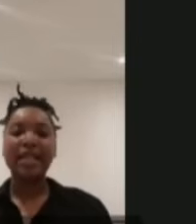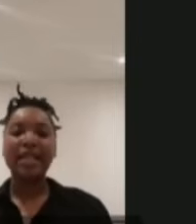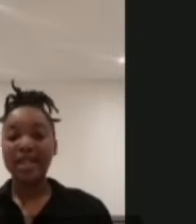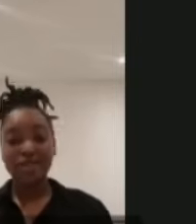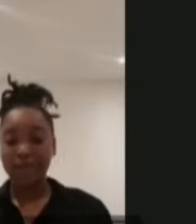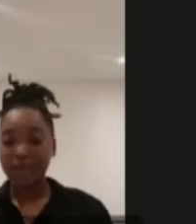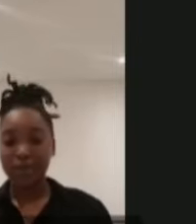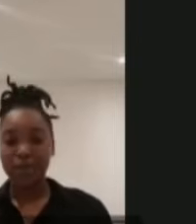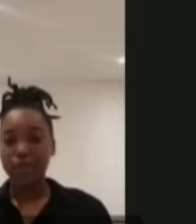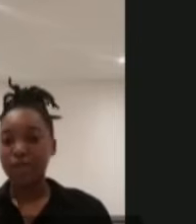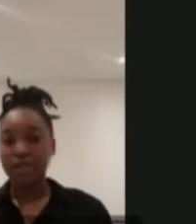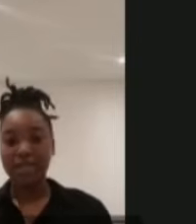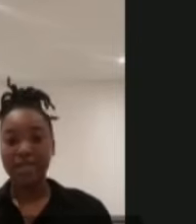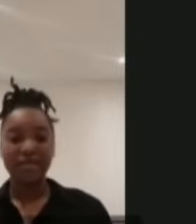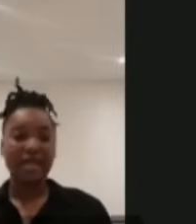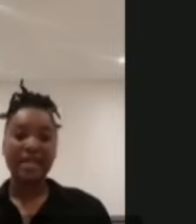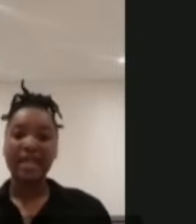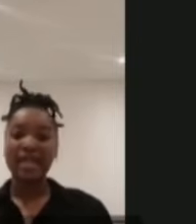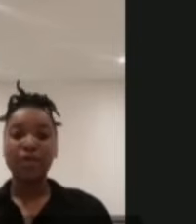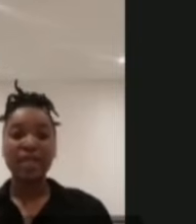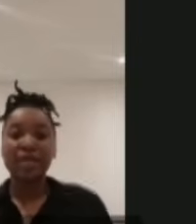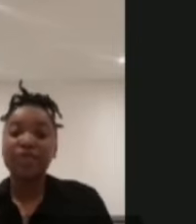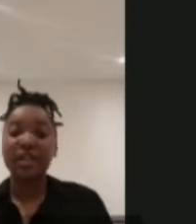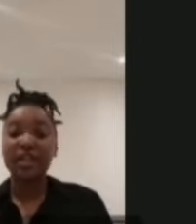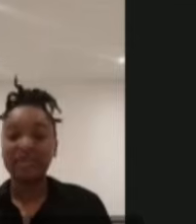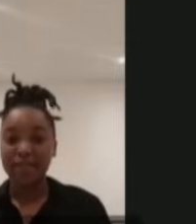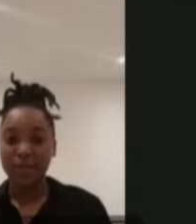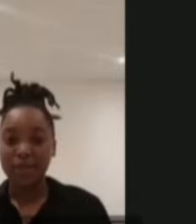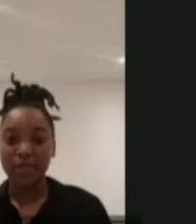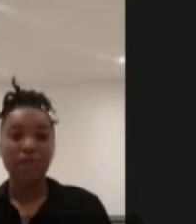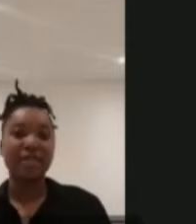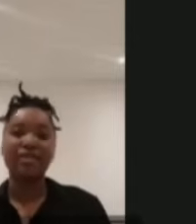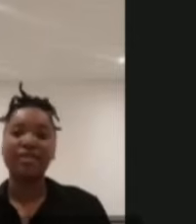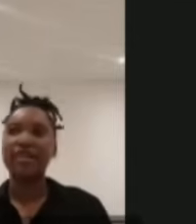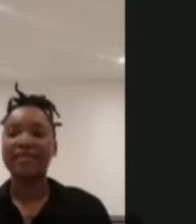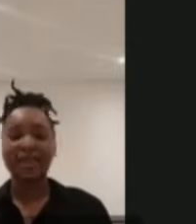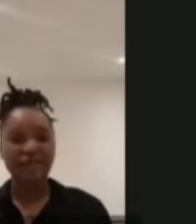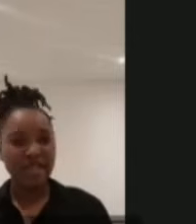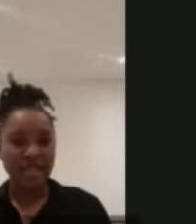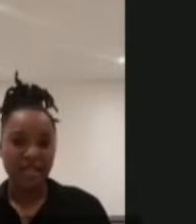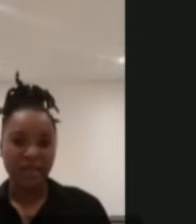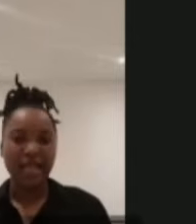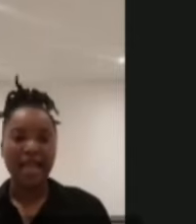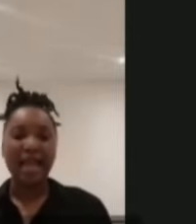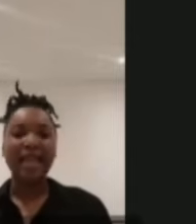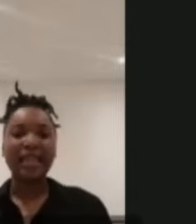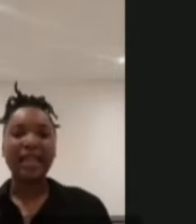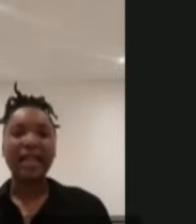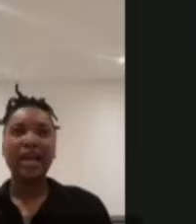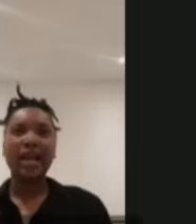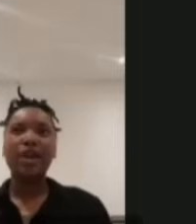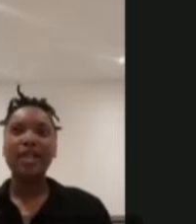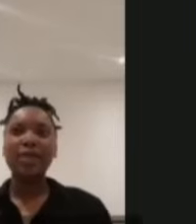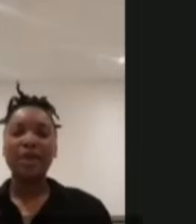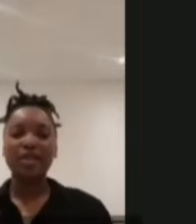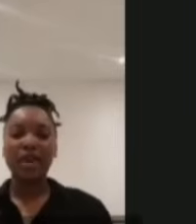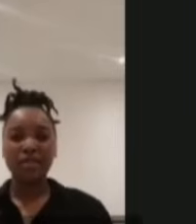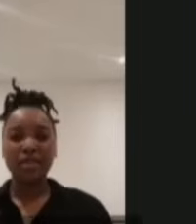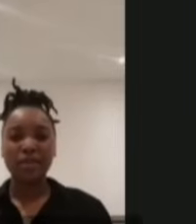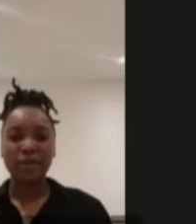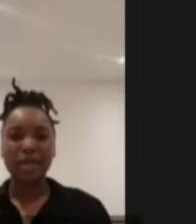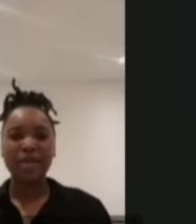that education has become so much more expensive, that it's more expensive to live as youth, it's more expensive to try and find funding as youth. And I think a greater